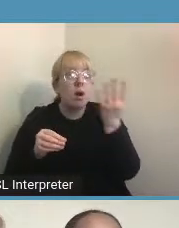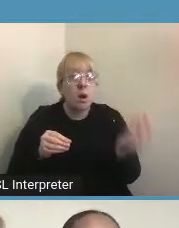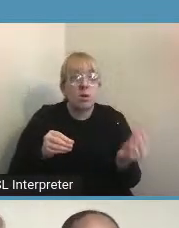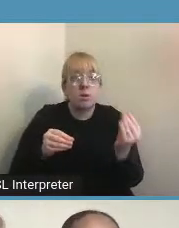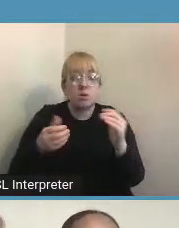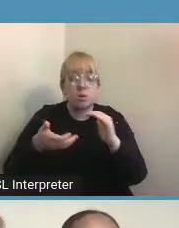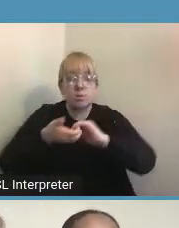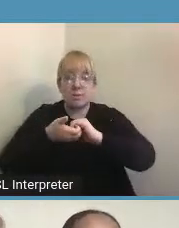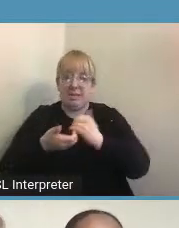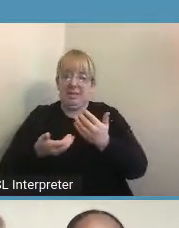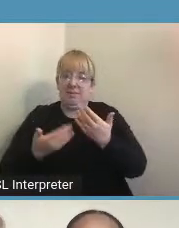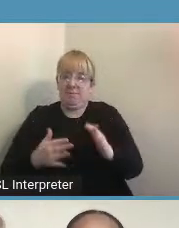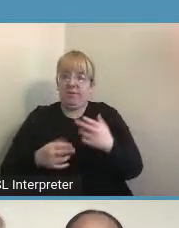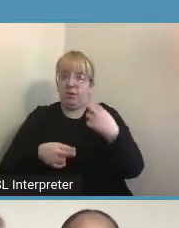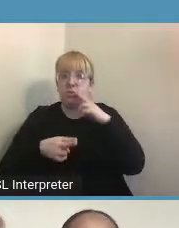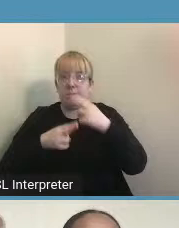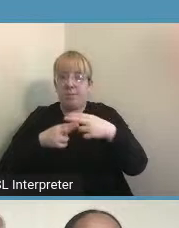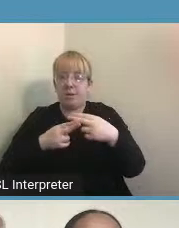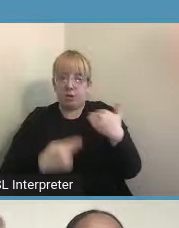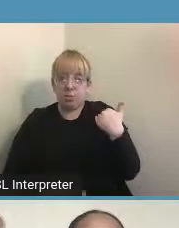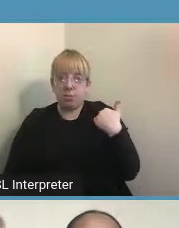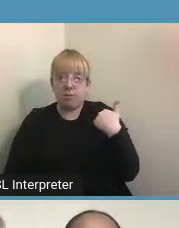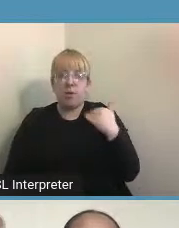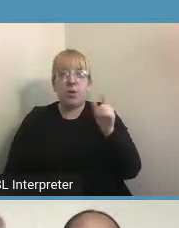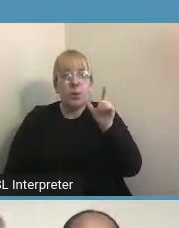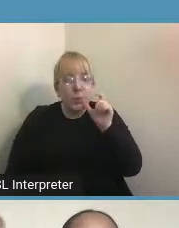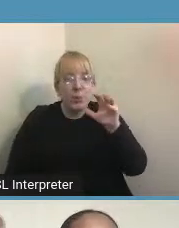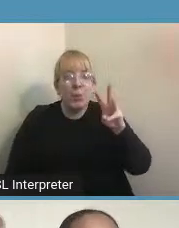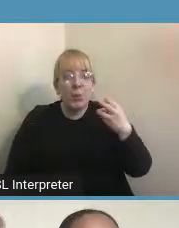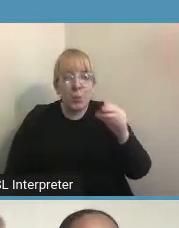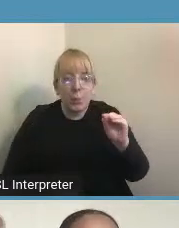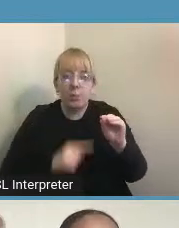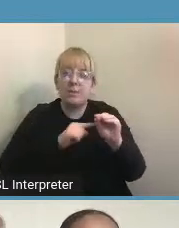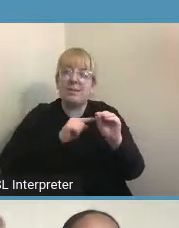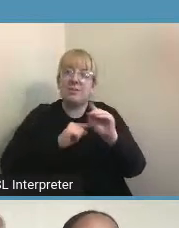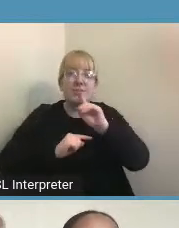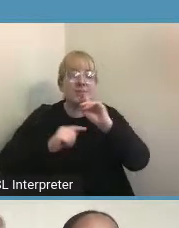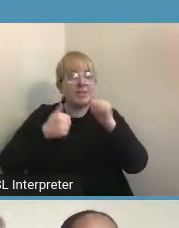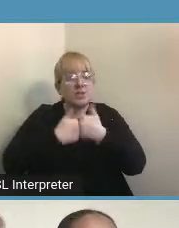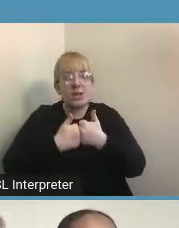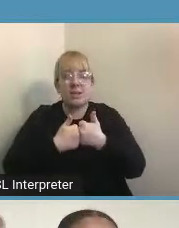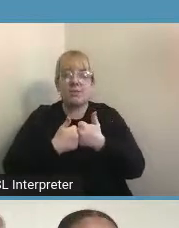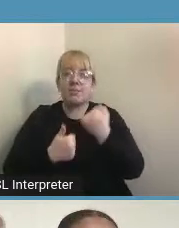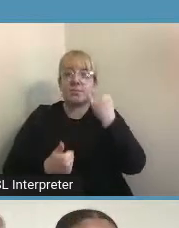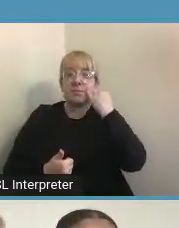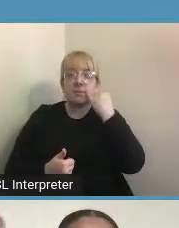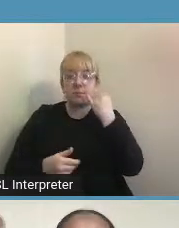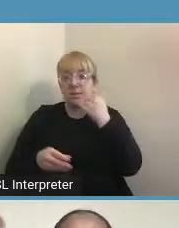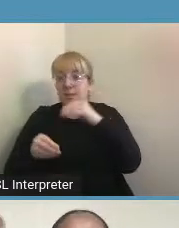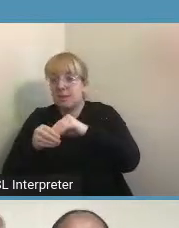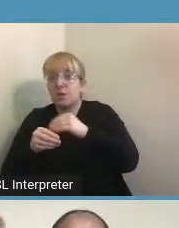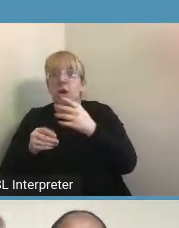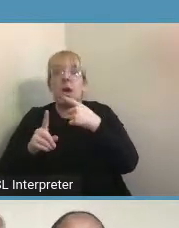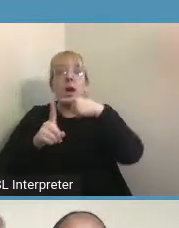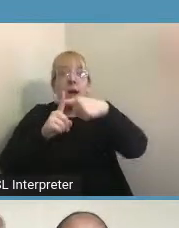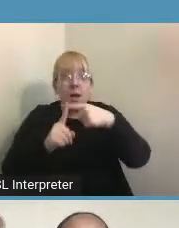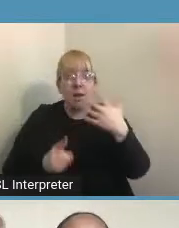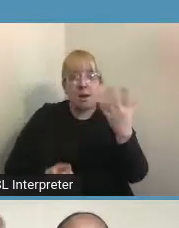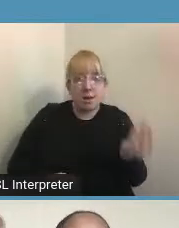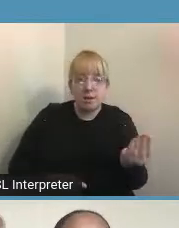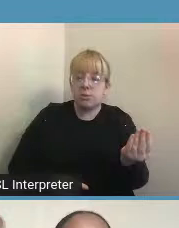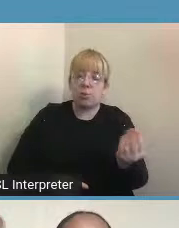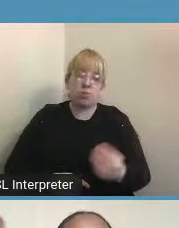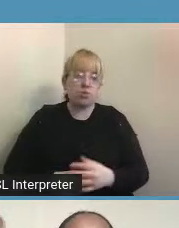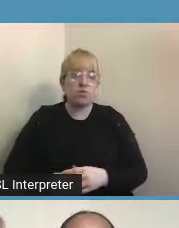previously mentioned, the who can be um, a challenge if it's internal and external, depending on your